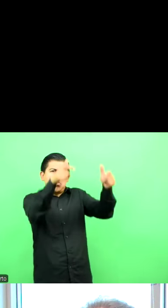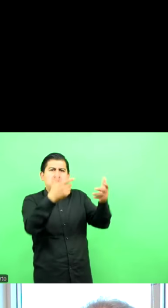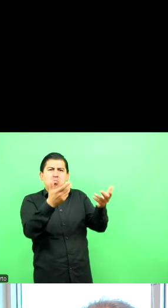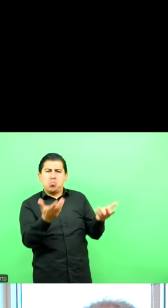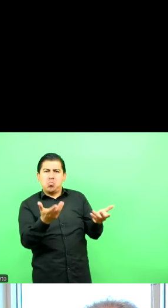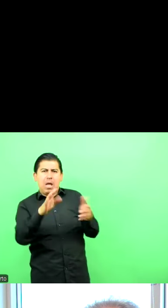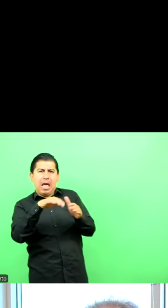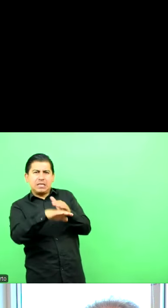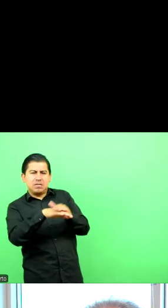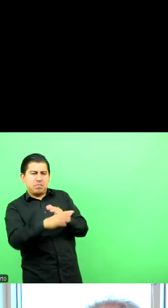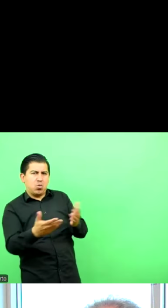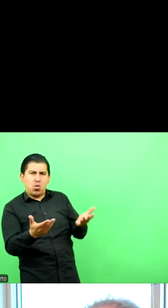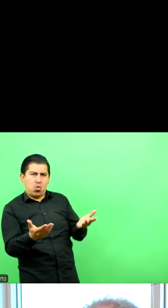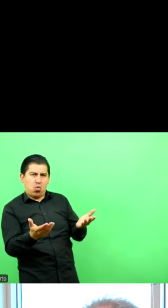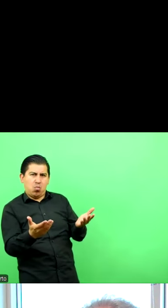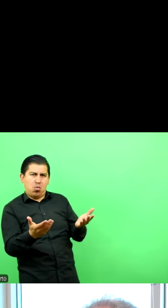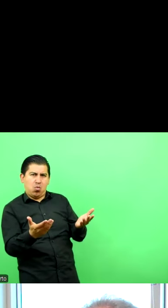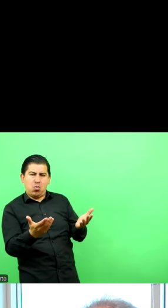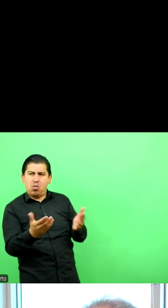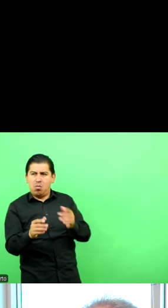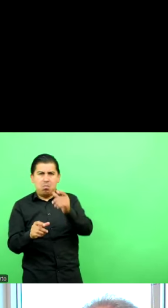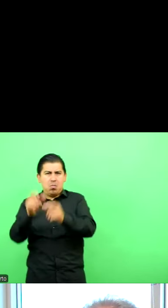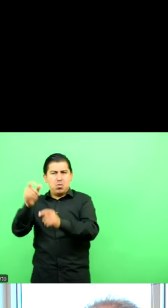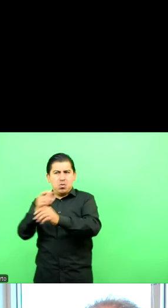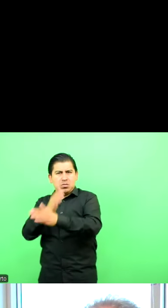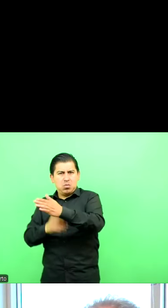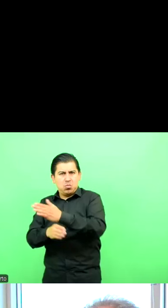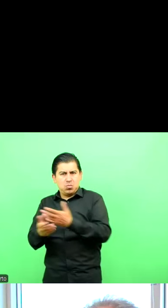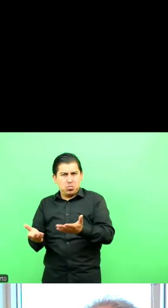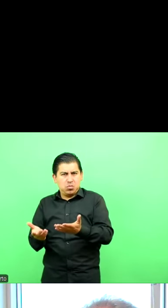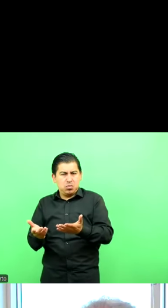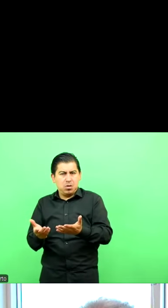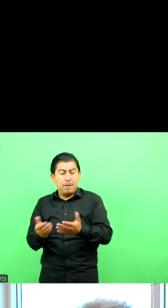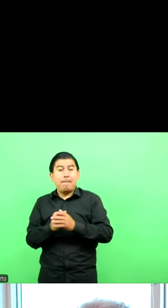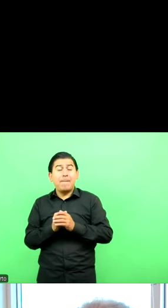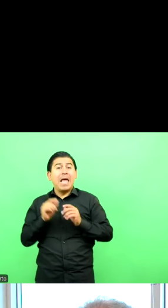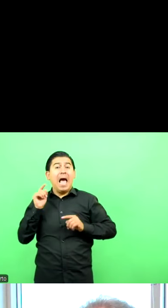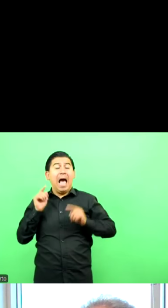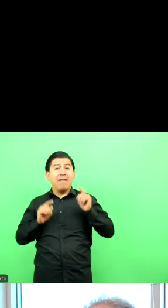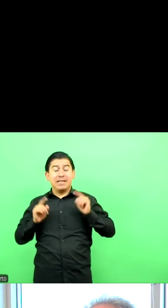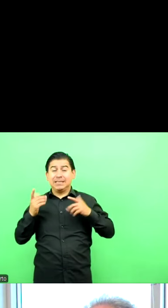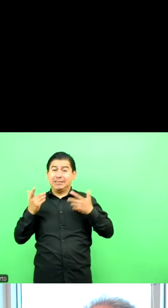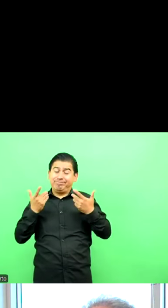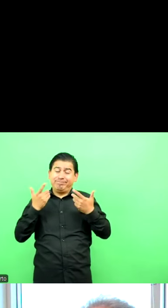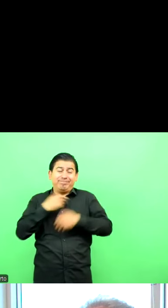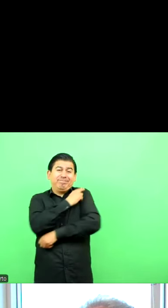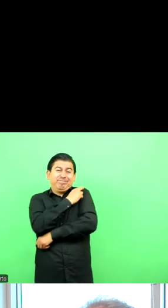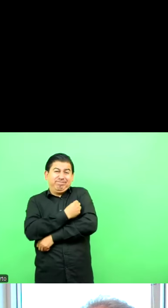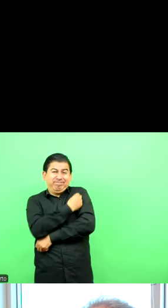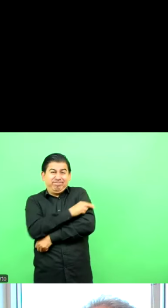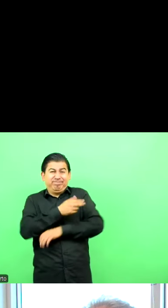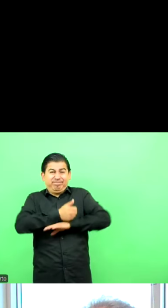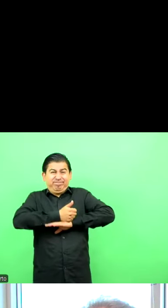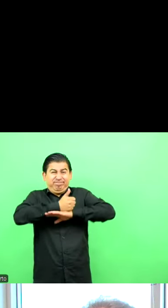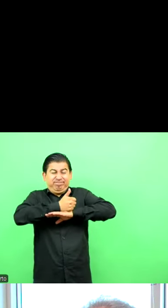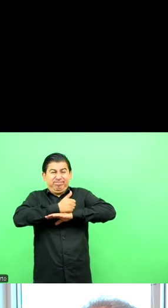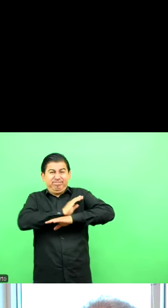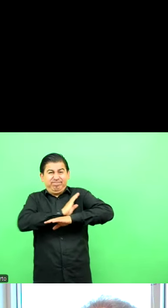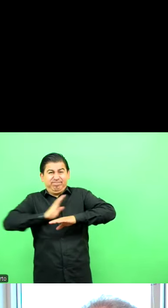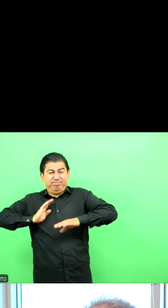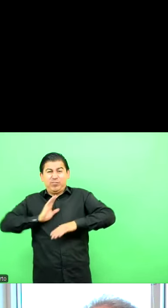those theories or conceptual models comes to the hospital managers, but they need to know how